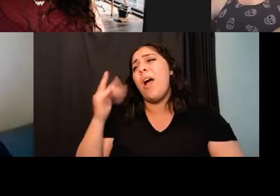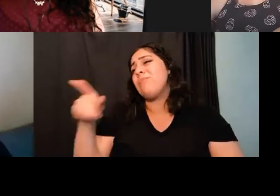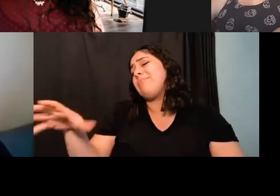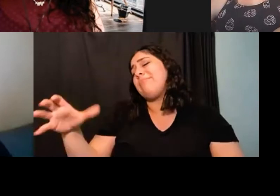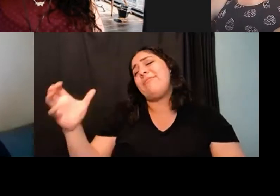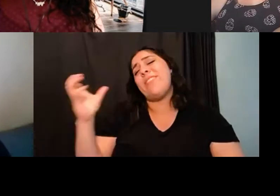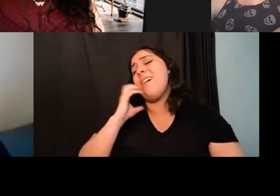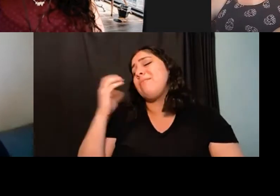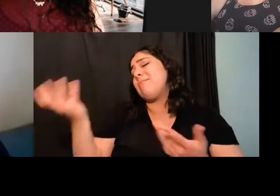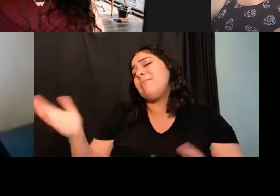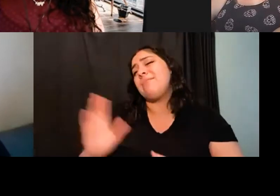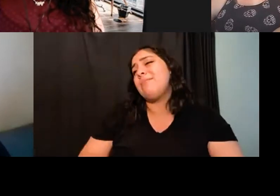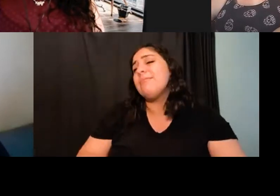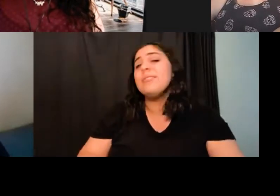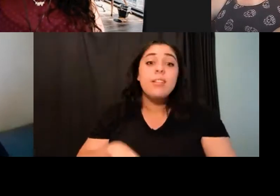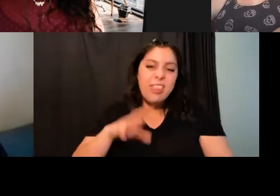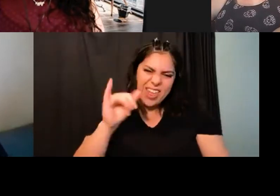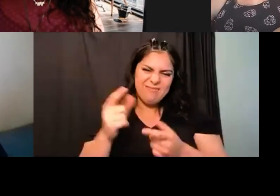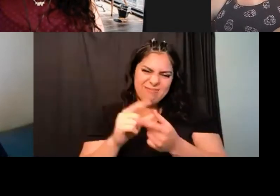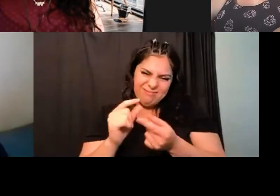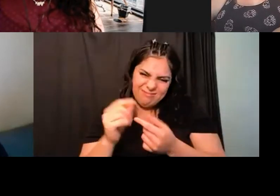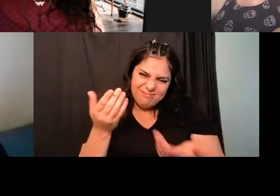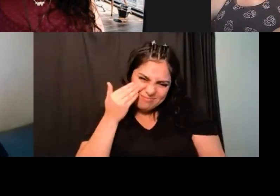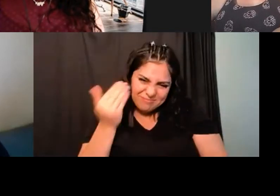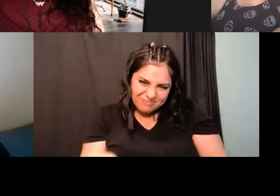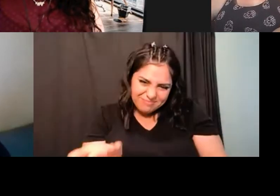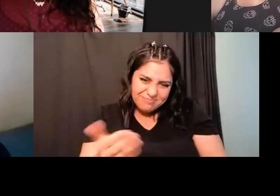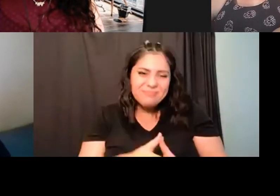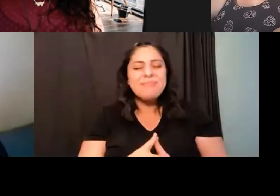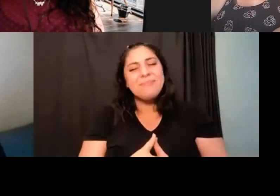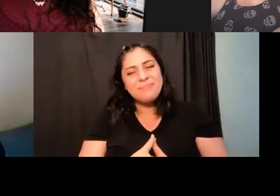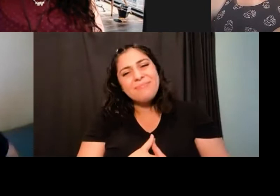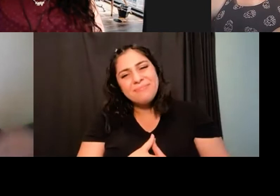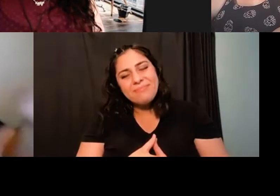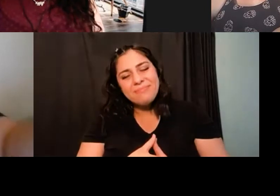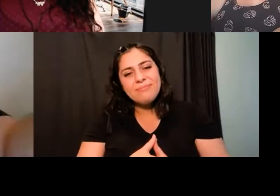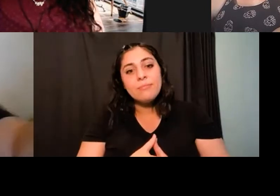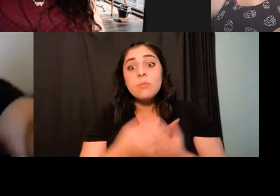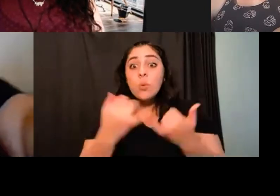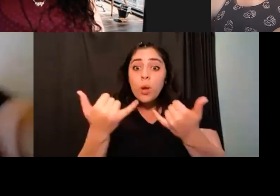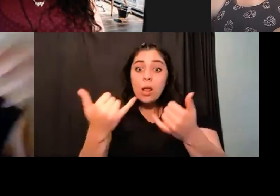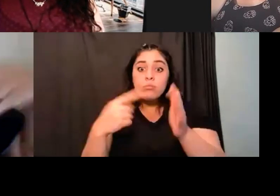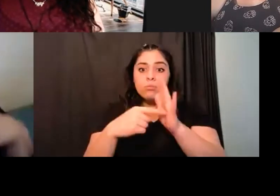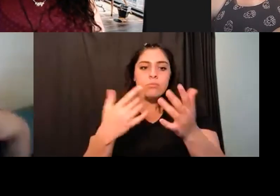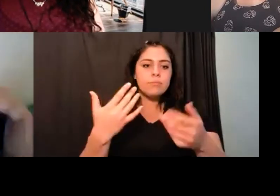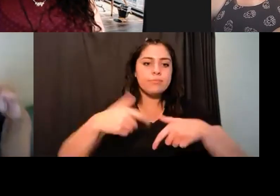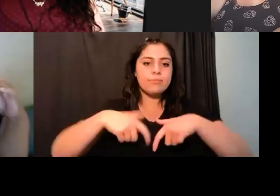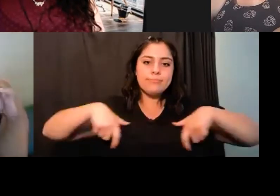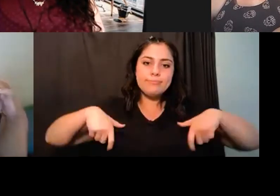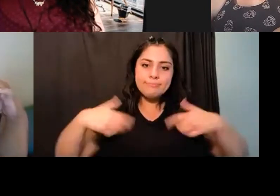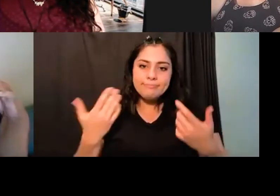she's, big or something, comments like that. But yeah, like right now I'm wearing a t-shirt and it